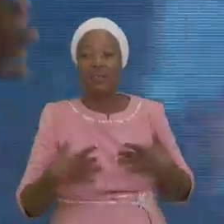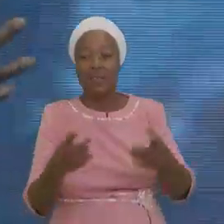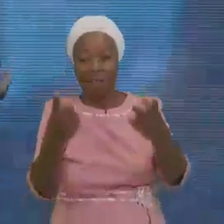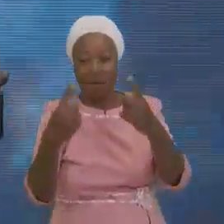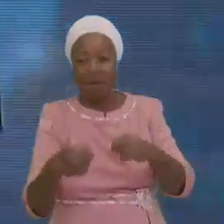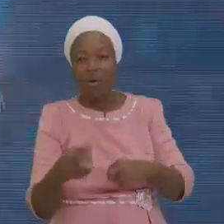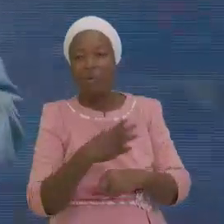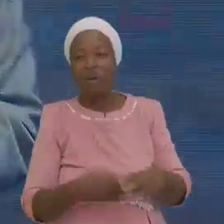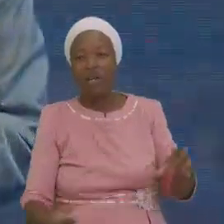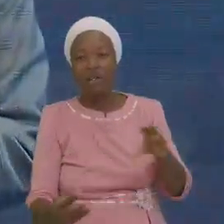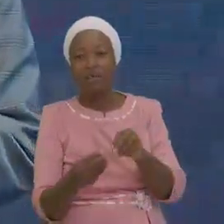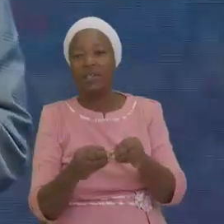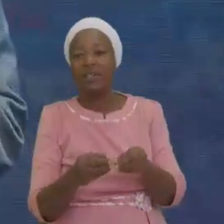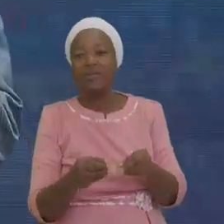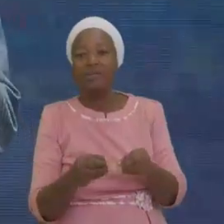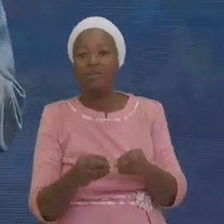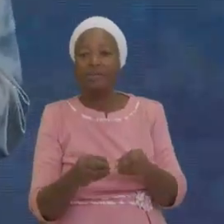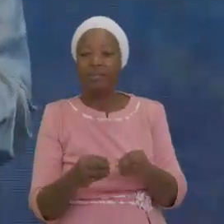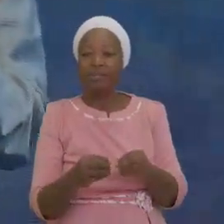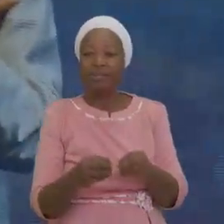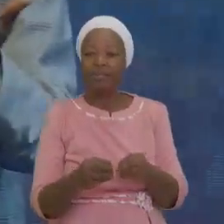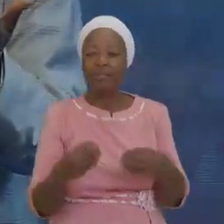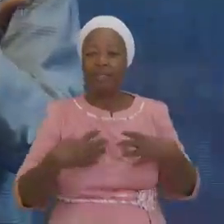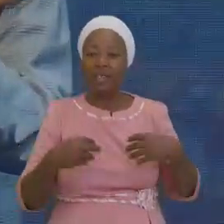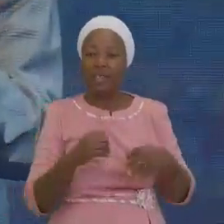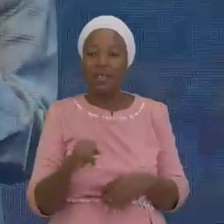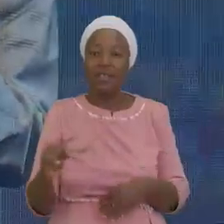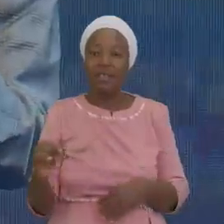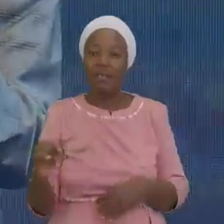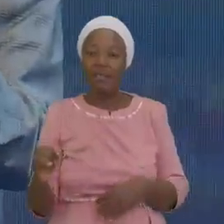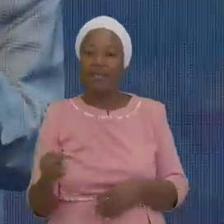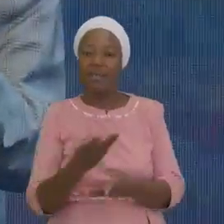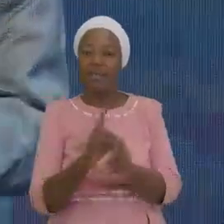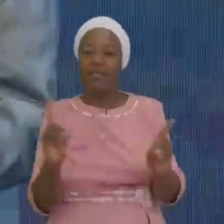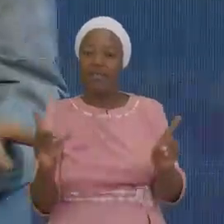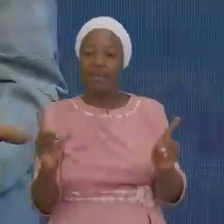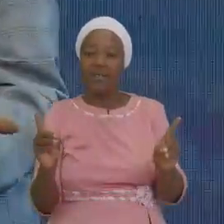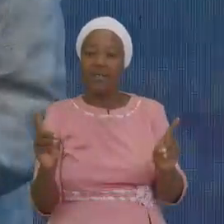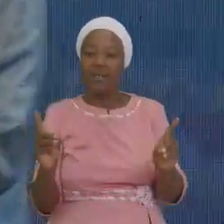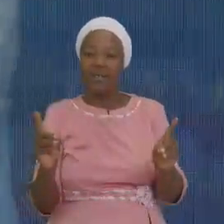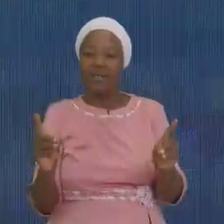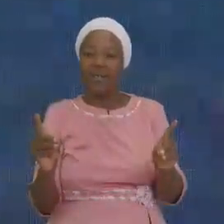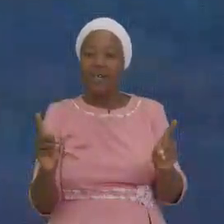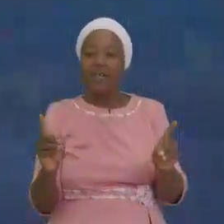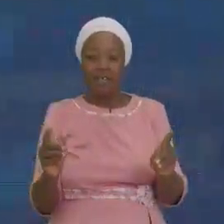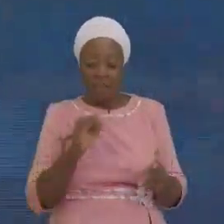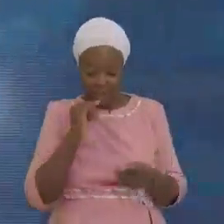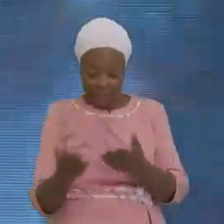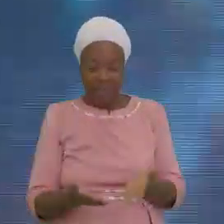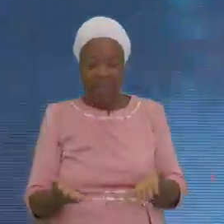Come and collect healing, deliverance available